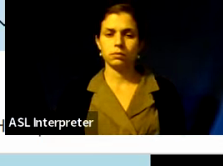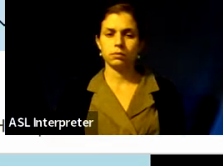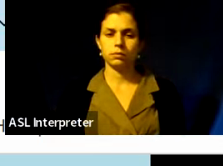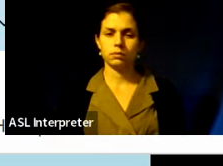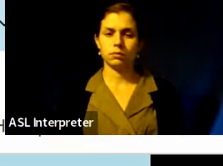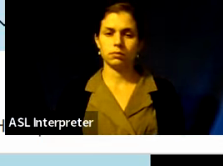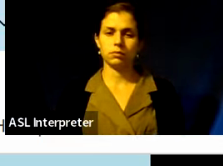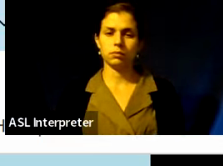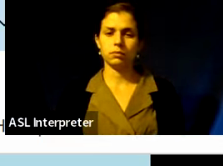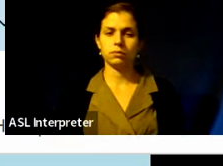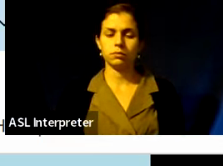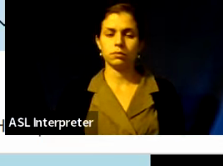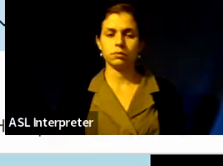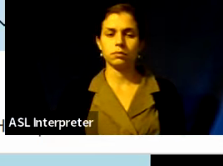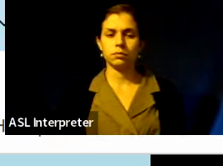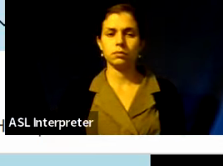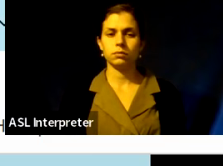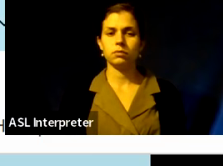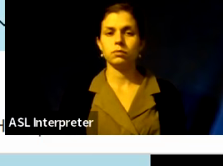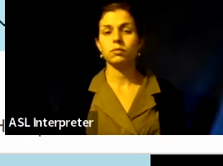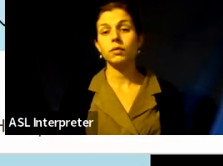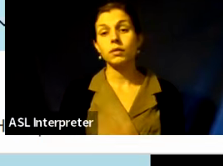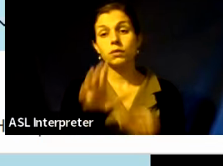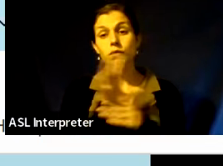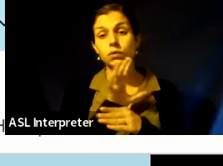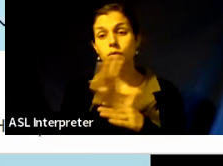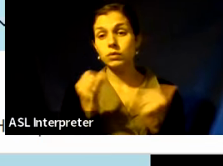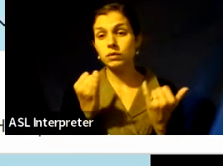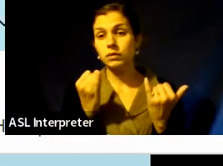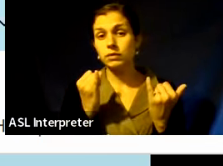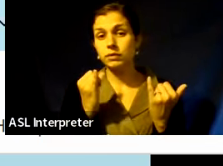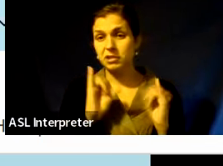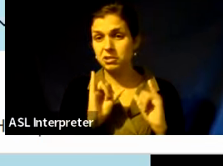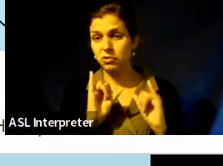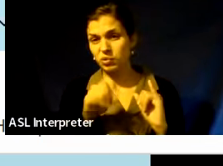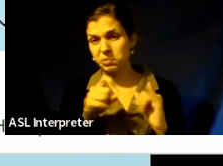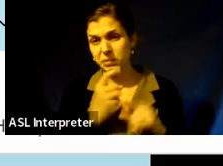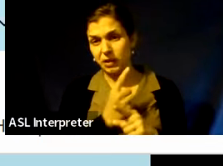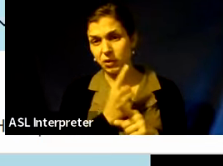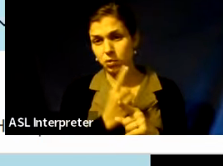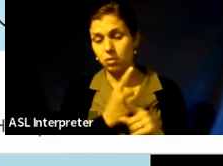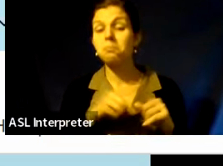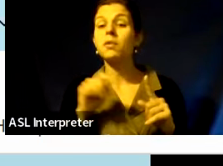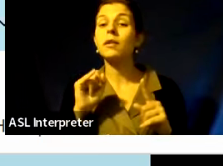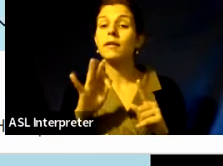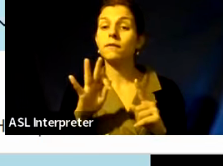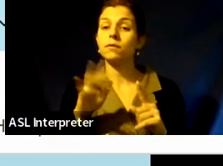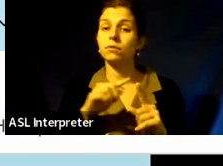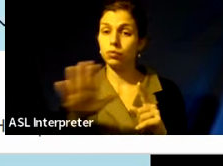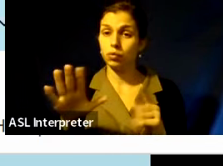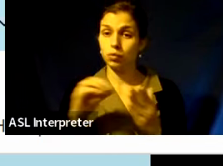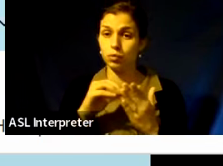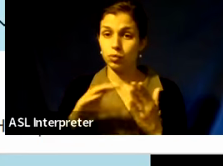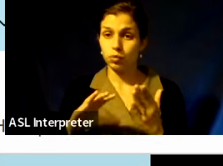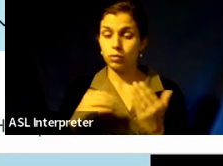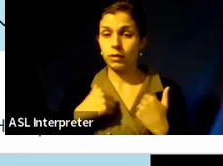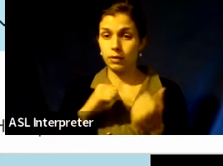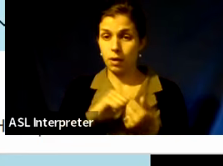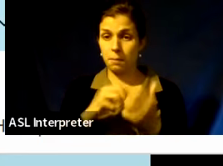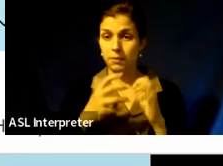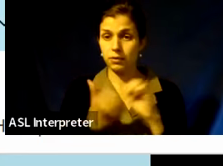Otherwise, the video is still accurate, but if your student does receive those accommodations, that will be communicated to you through Canvas, either